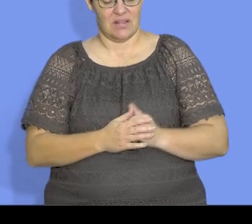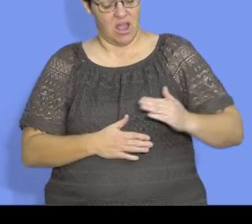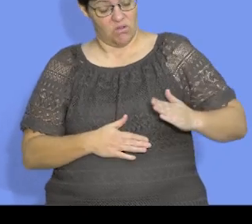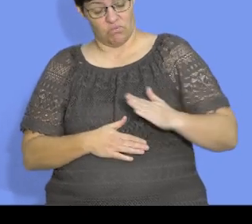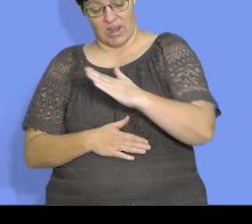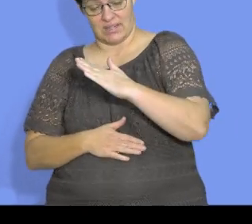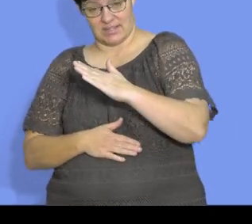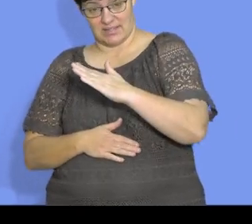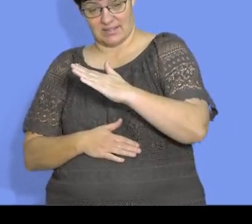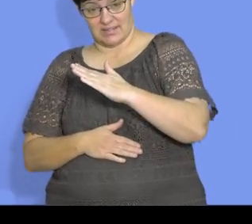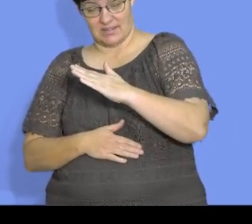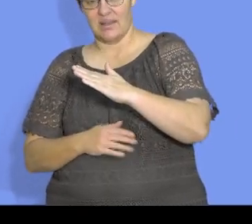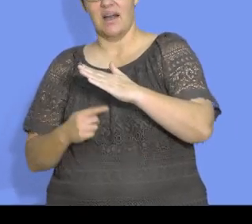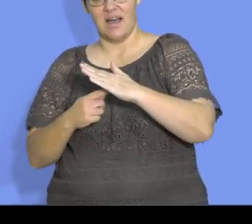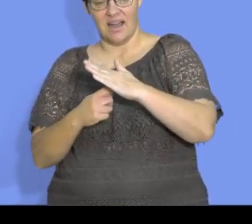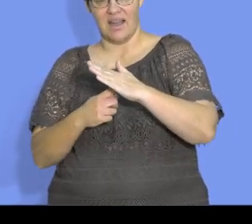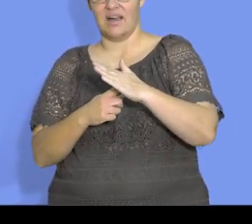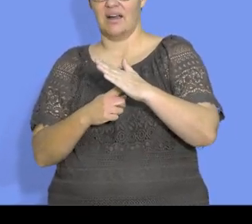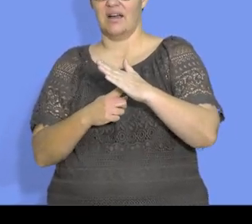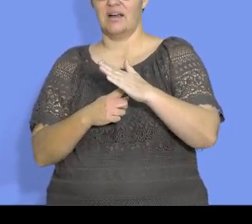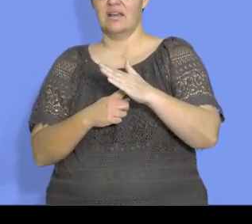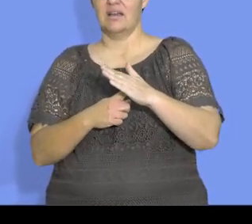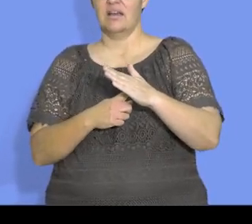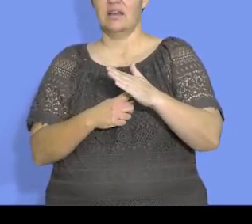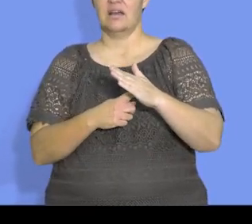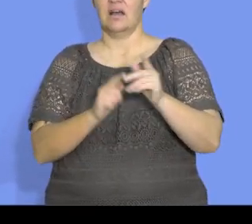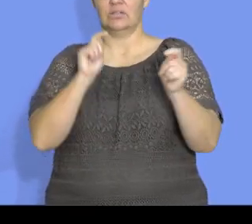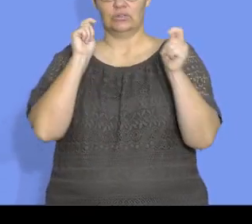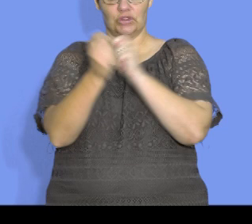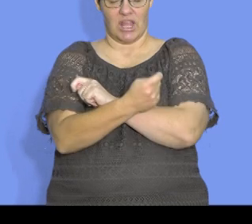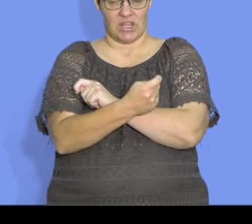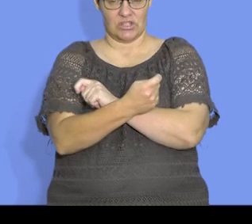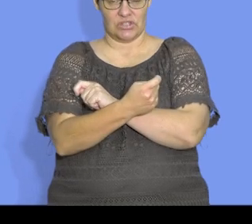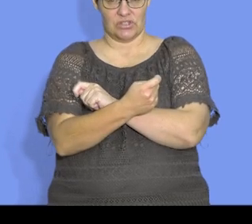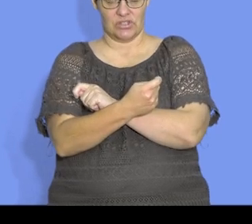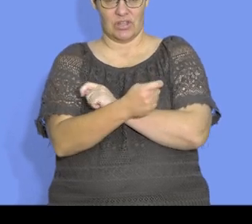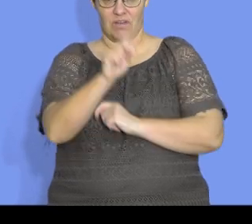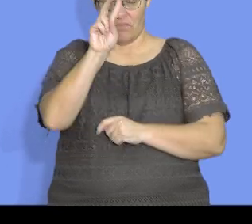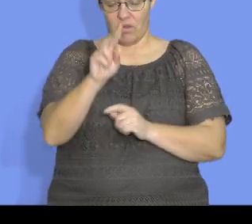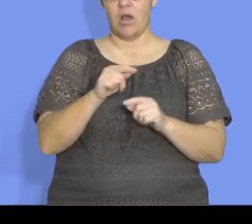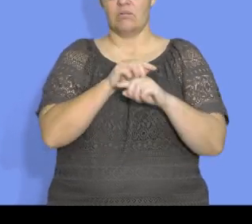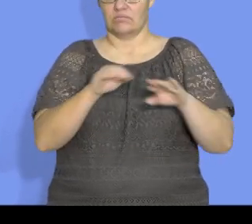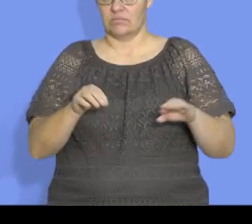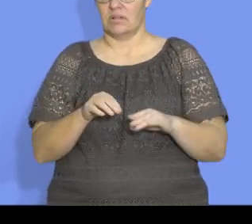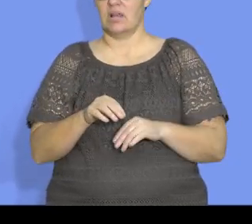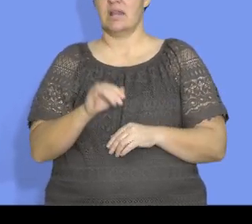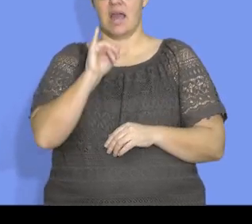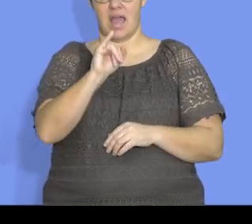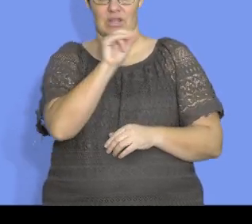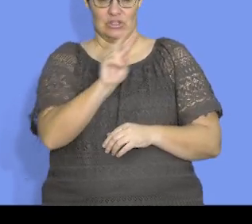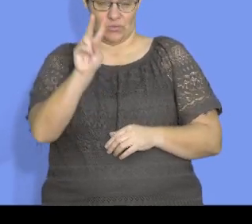gradient here will be the change in power over the change in current